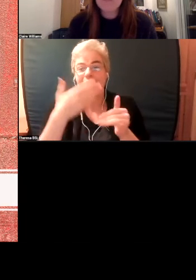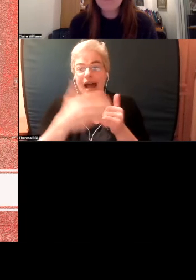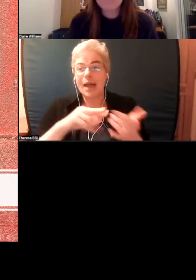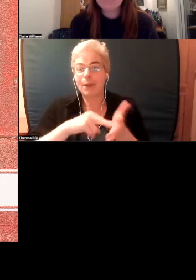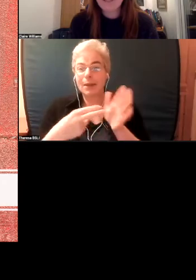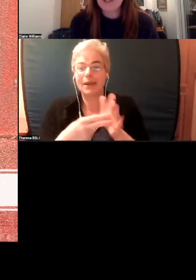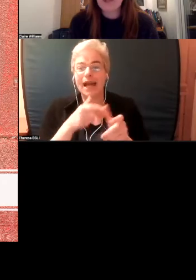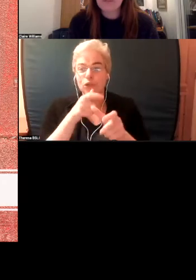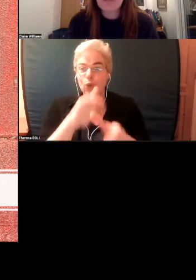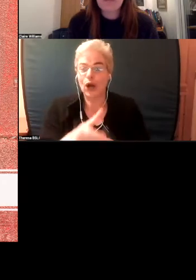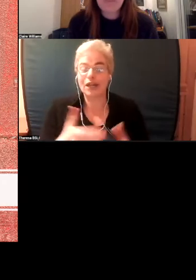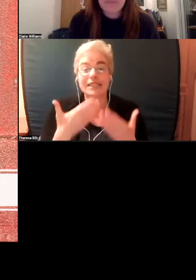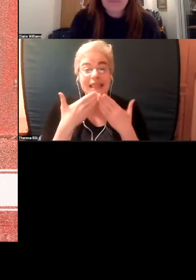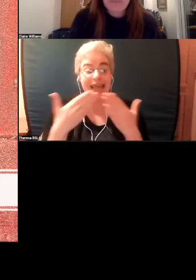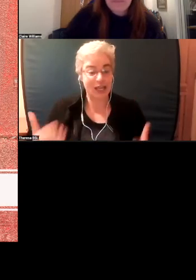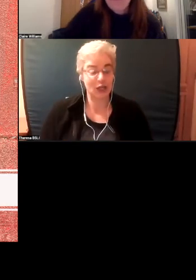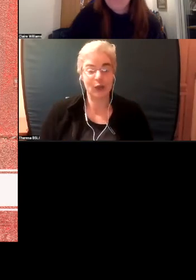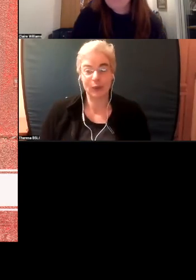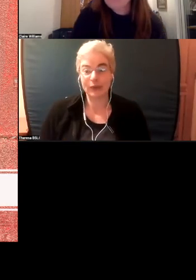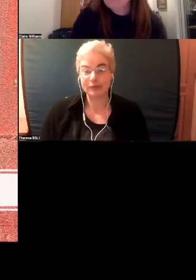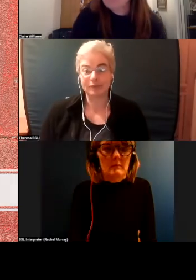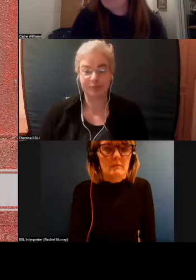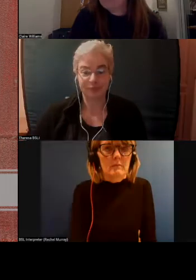words. Thank you.